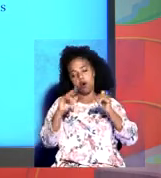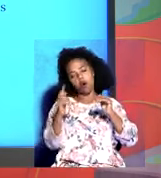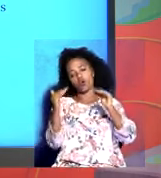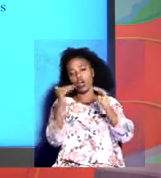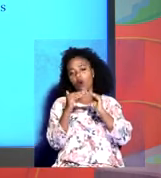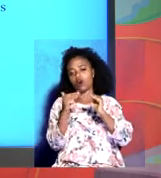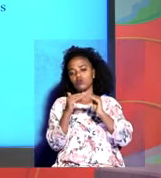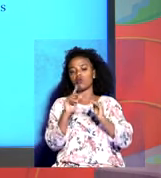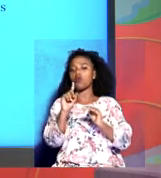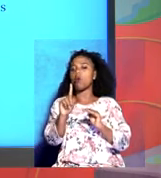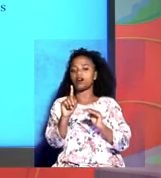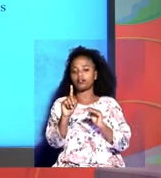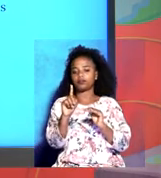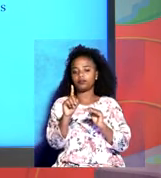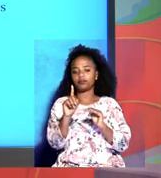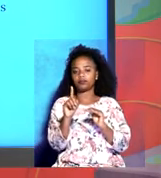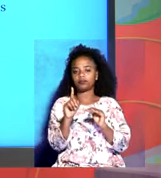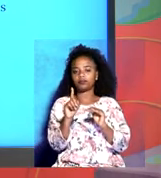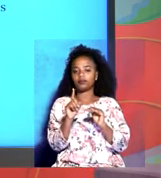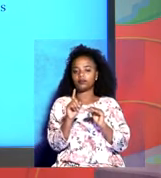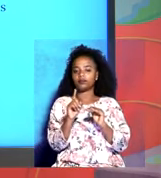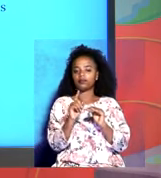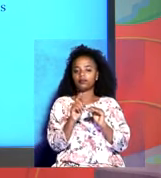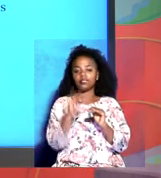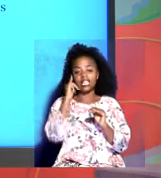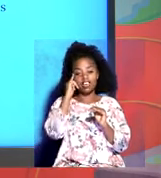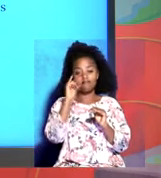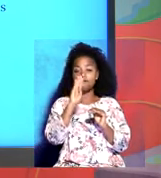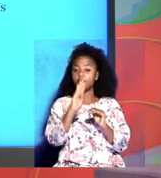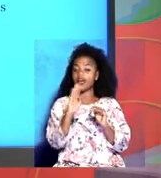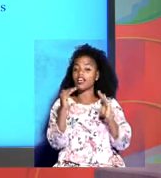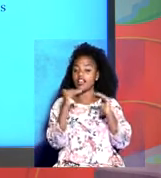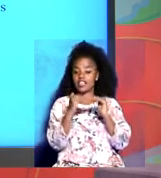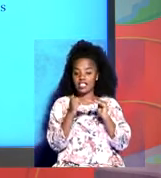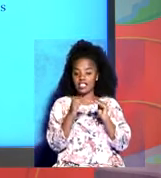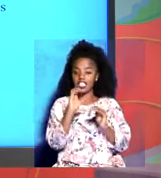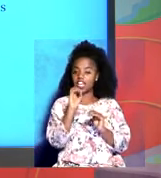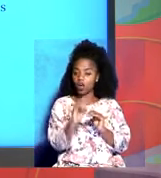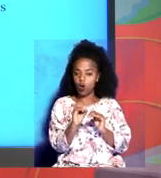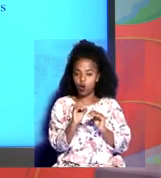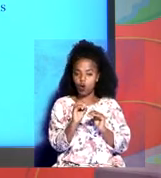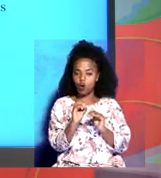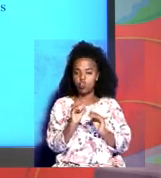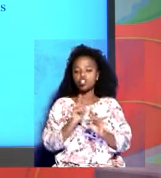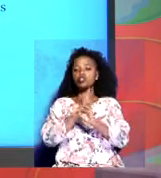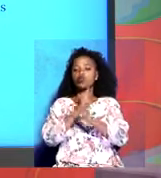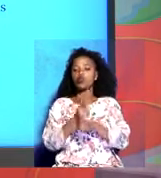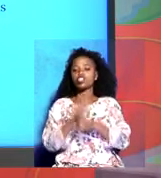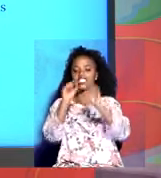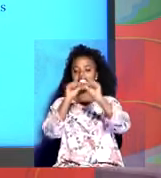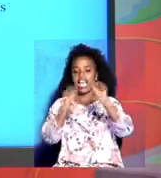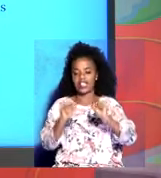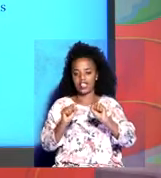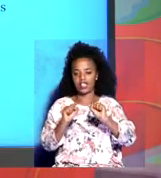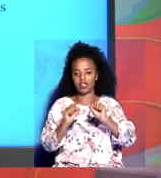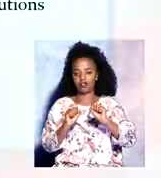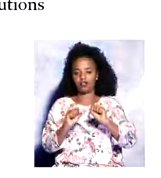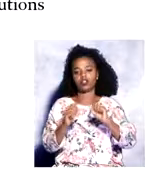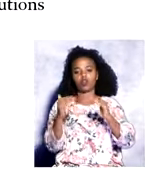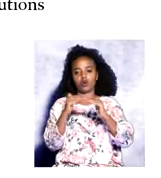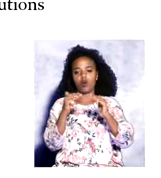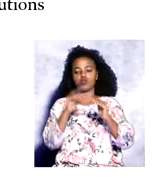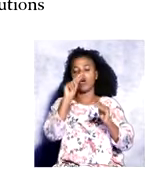equal to 1. If b is 0, the solution set is n